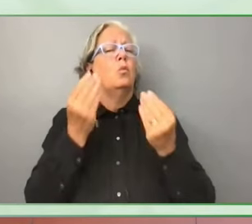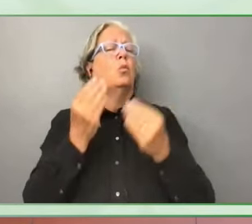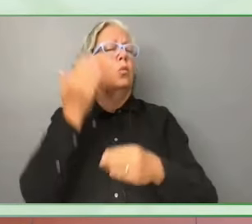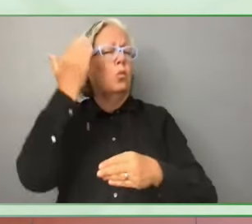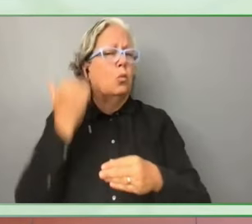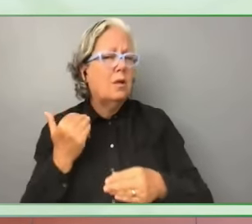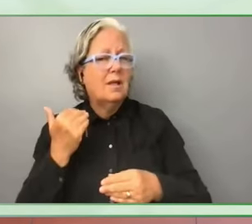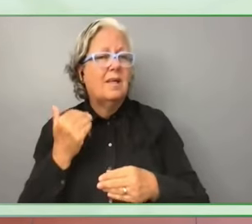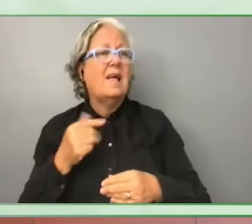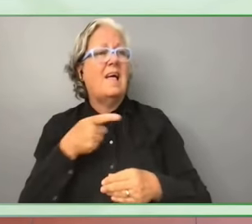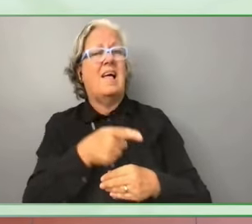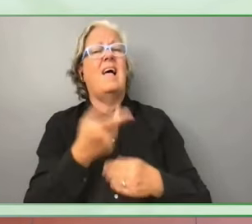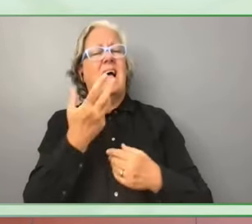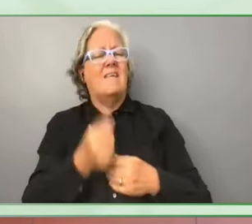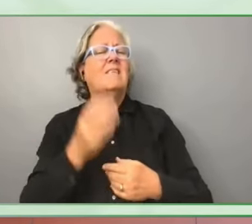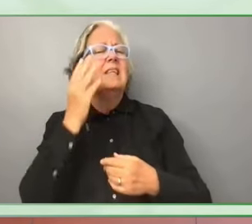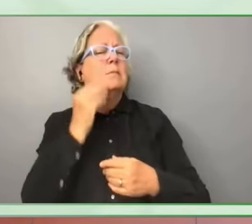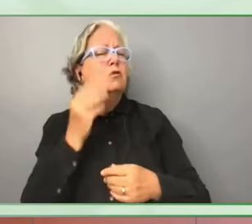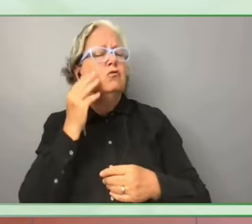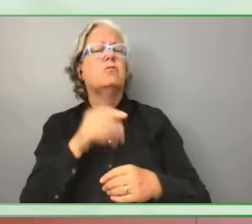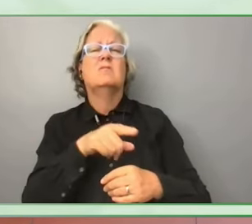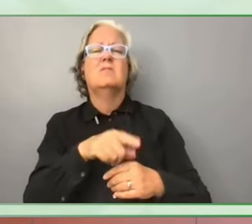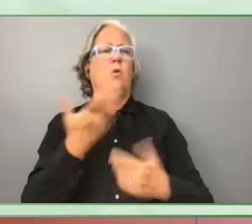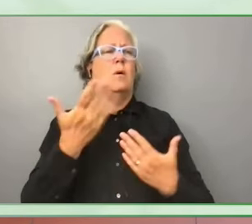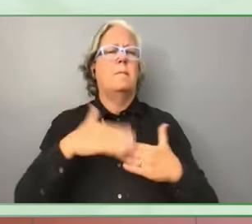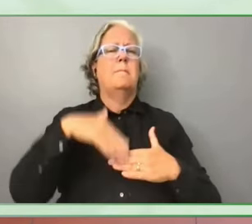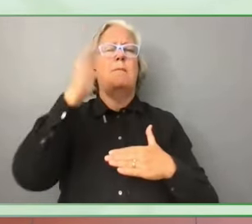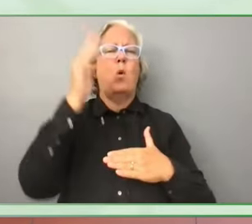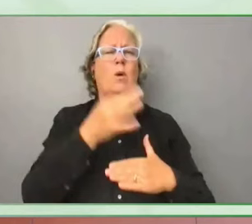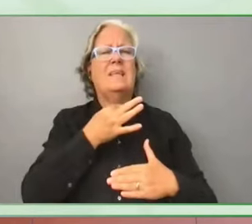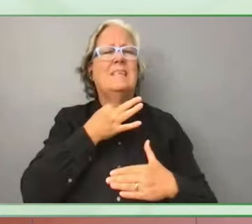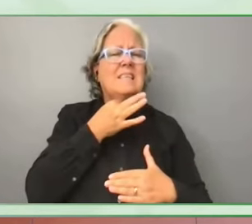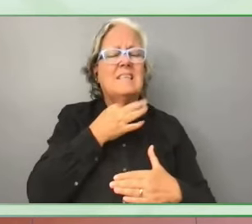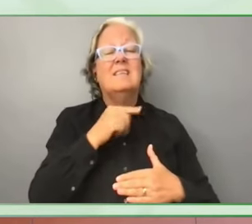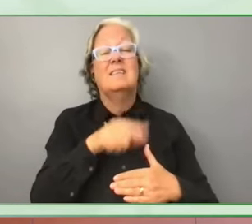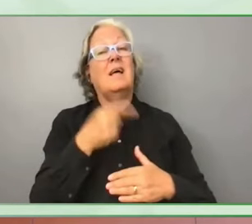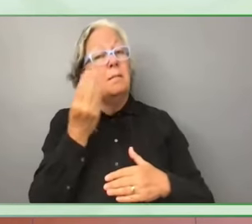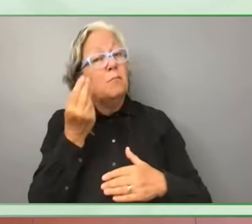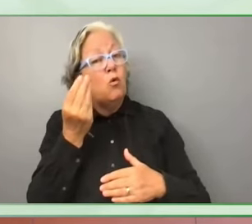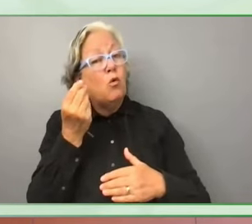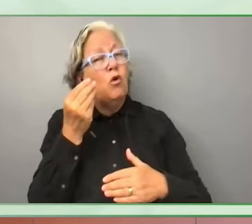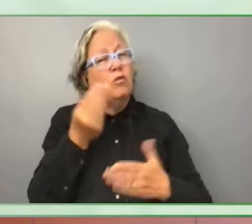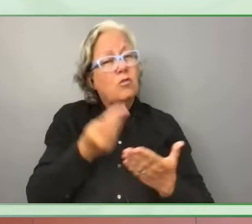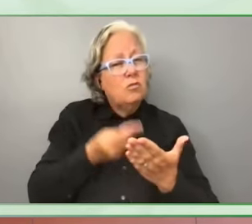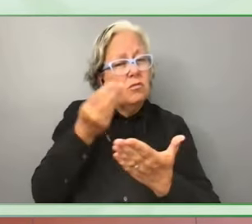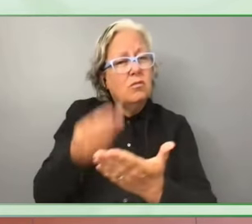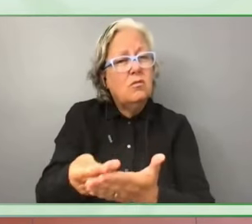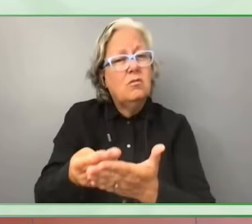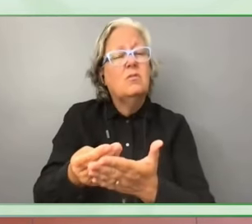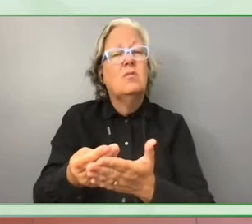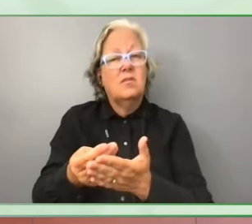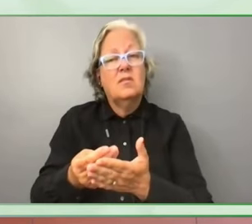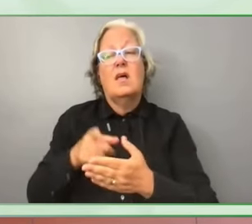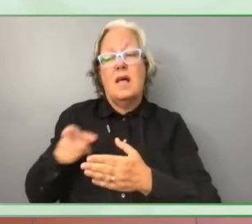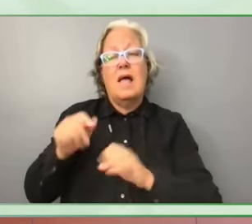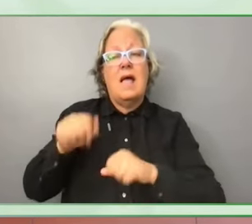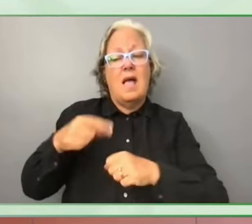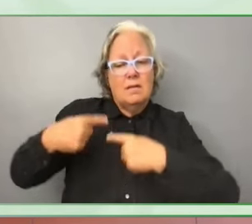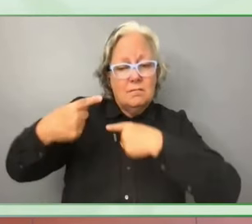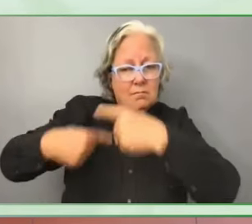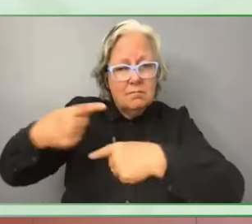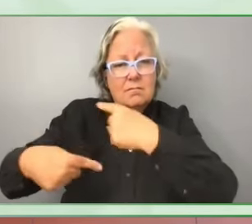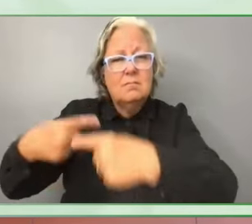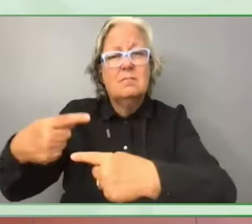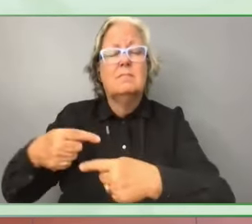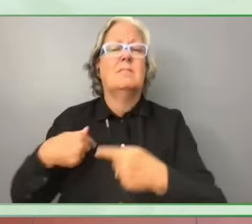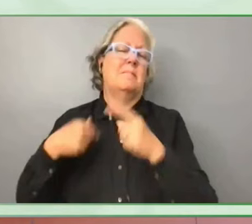vulnerable situations. They are financially incapable to cater for themselves, and we had to give them